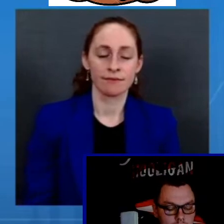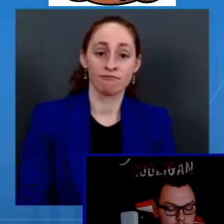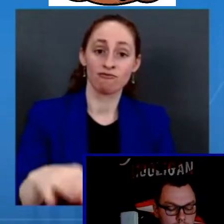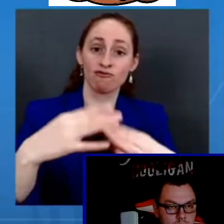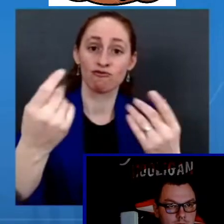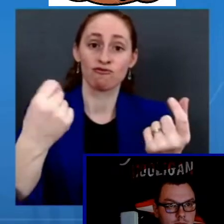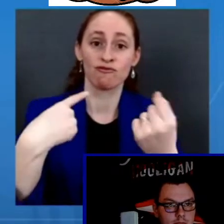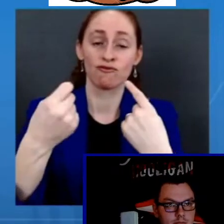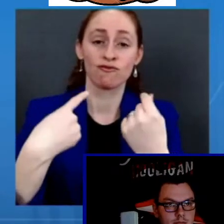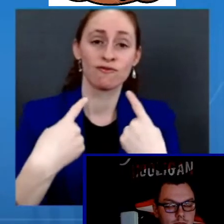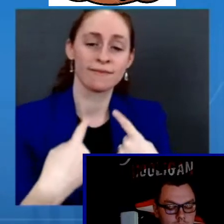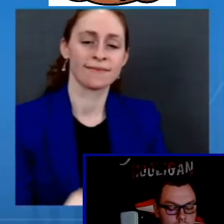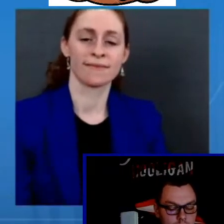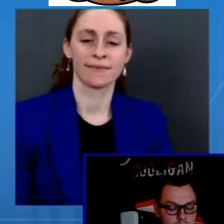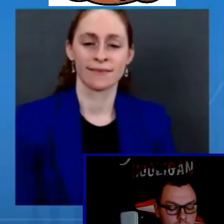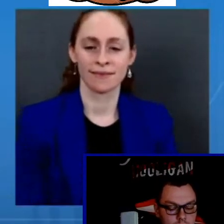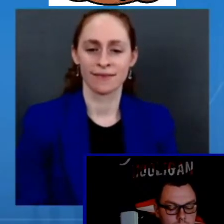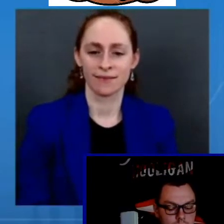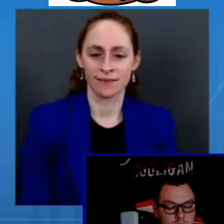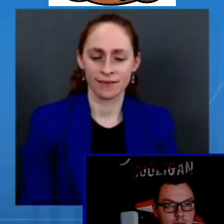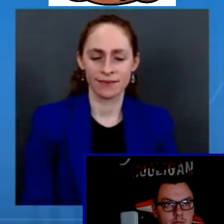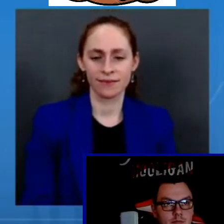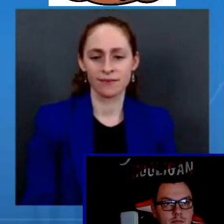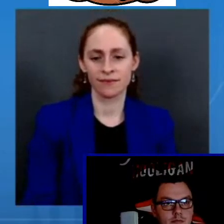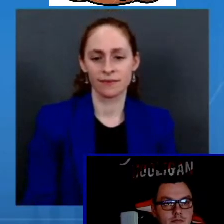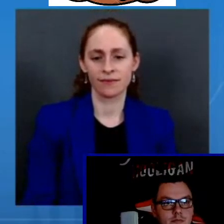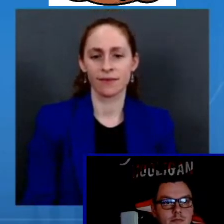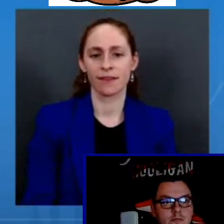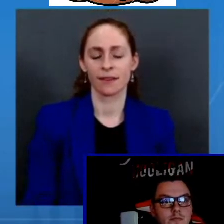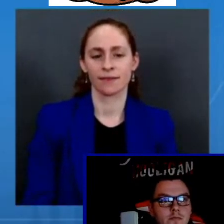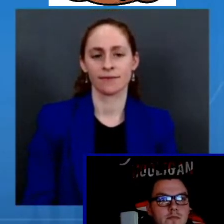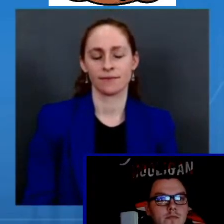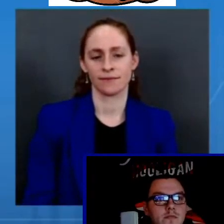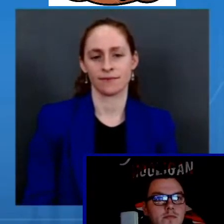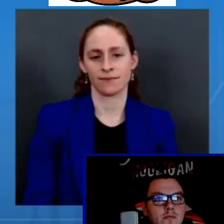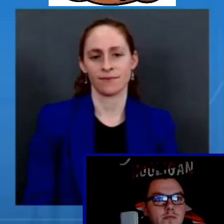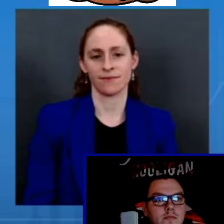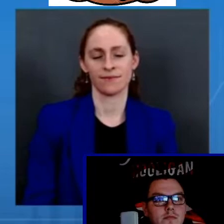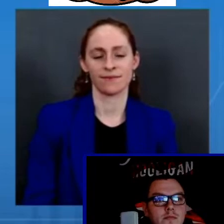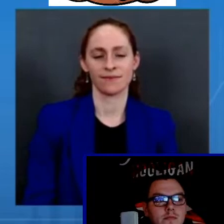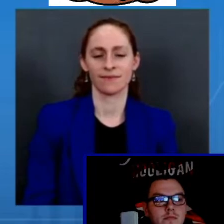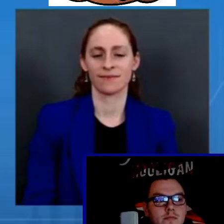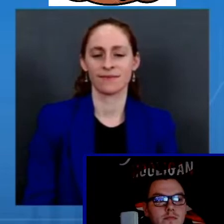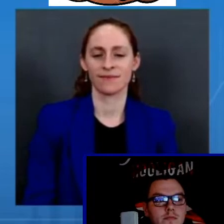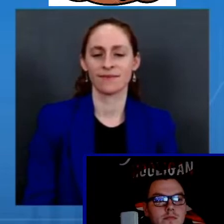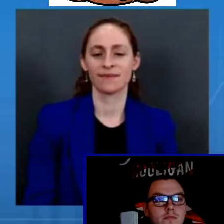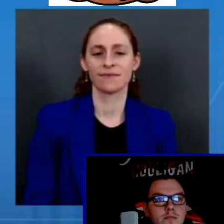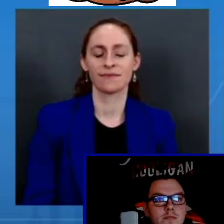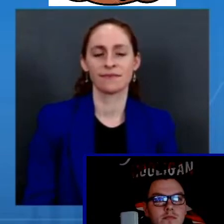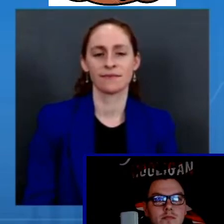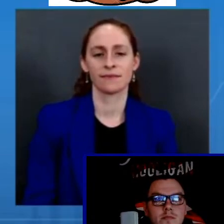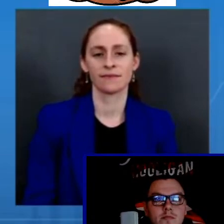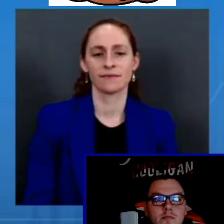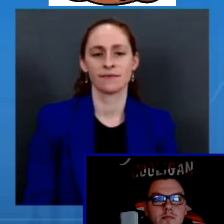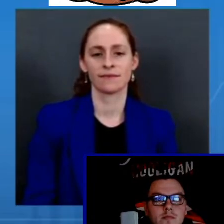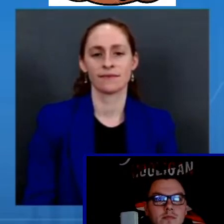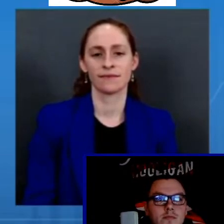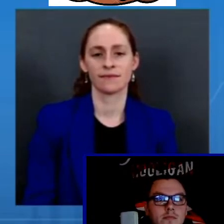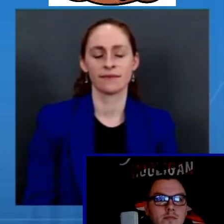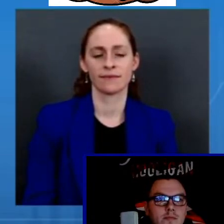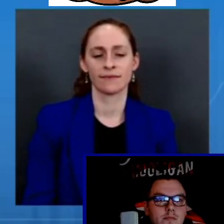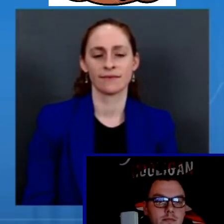Thanks, Jeff. Let's try to get through as many questions as we possibly can. First, let's go to Peter Sullivan at B Hill.